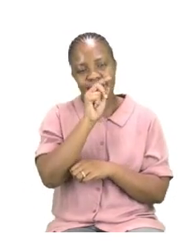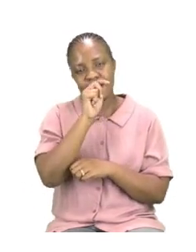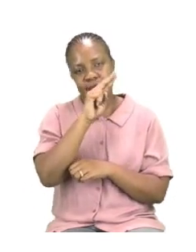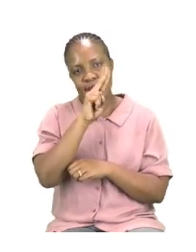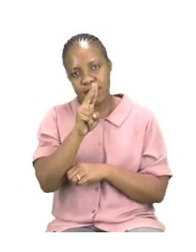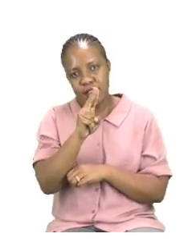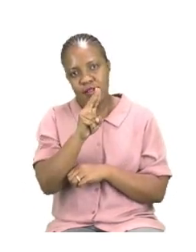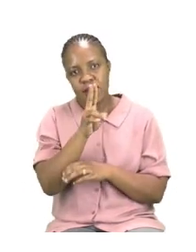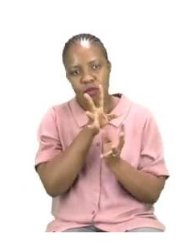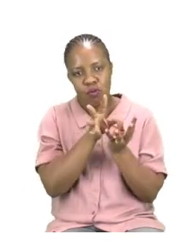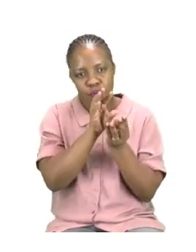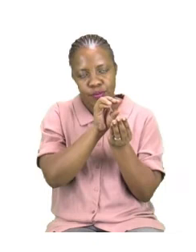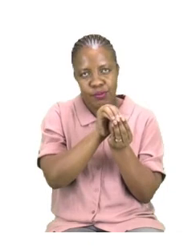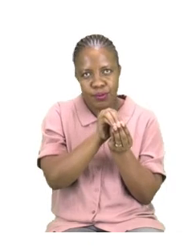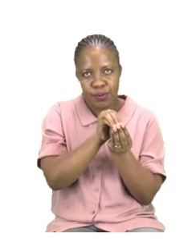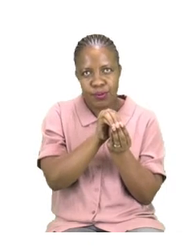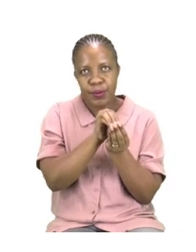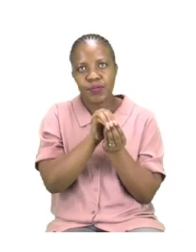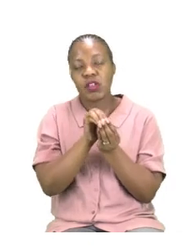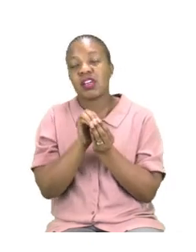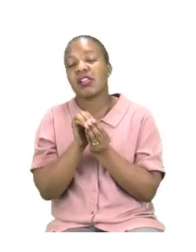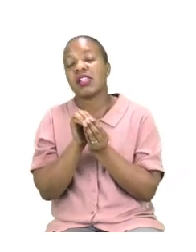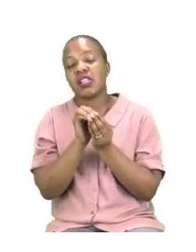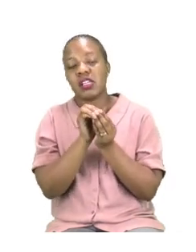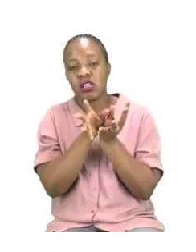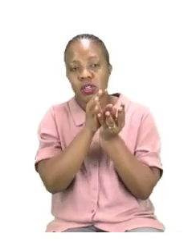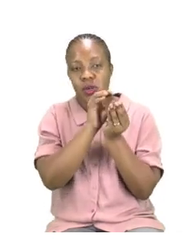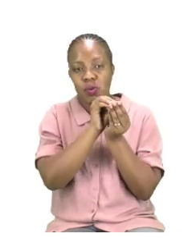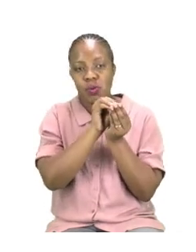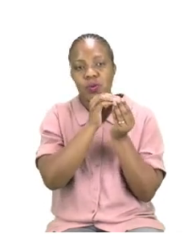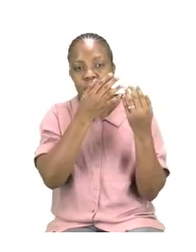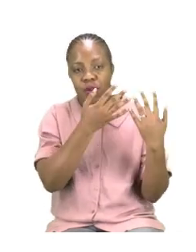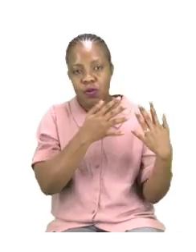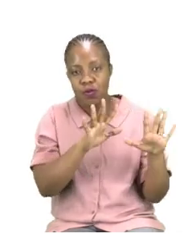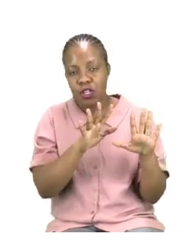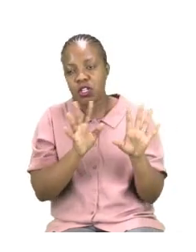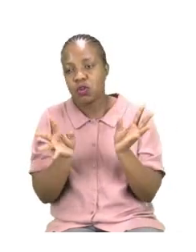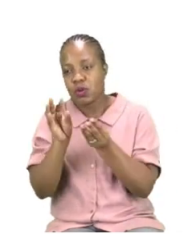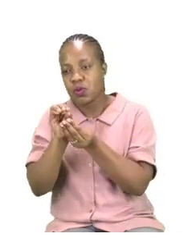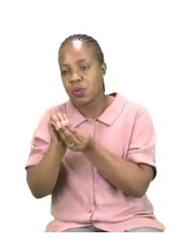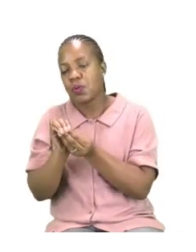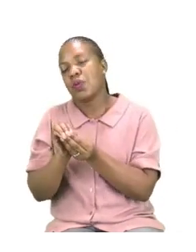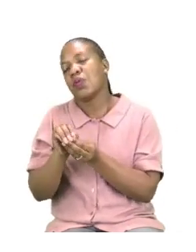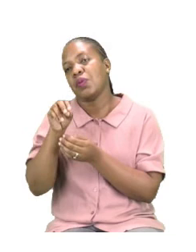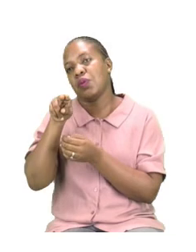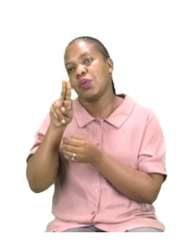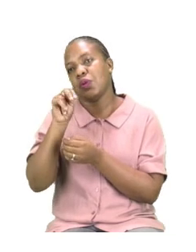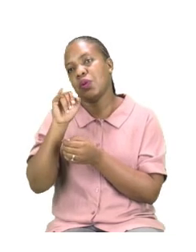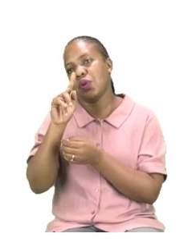our unit is 3. So our sum will now read 90